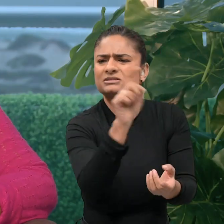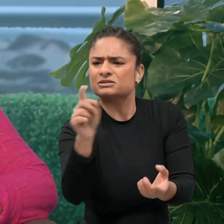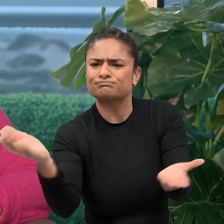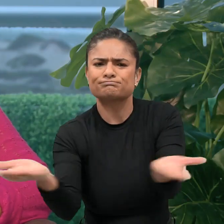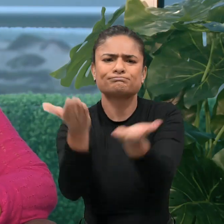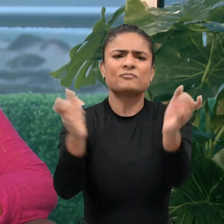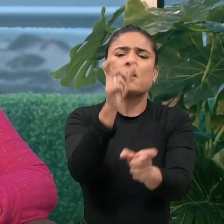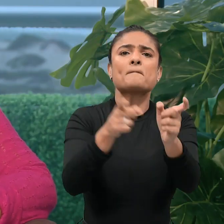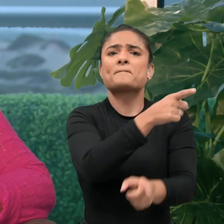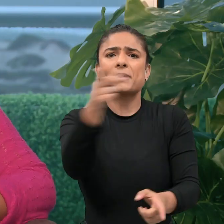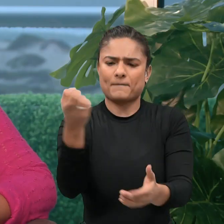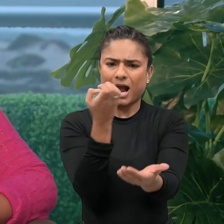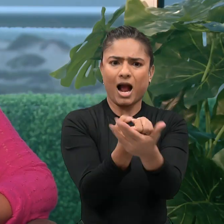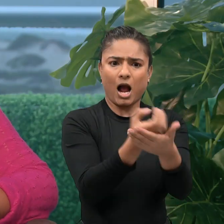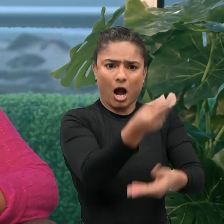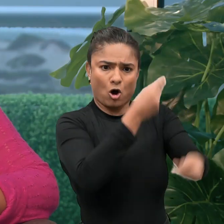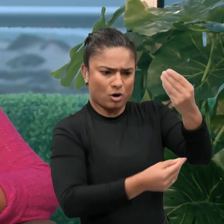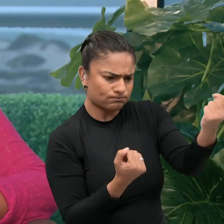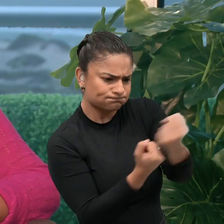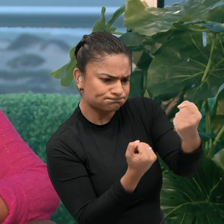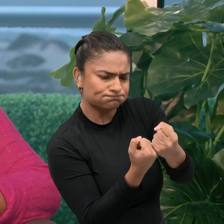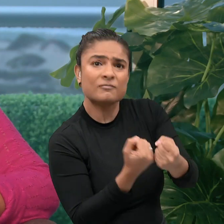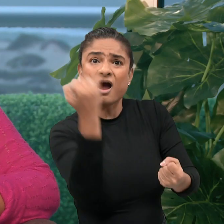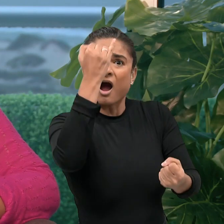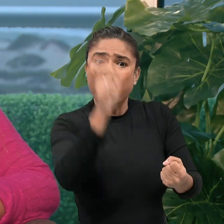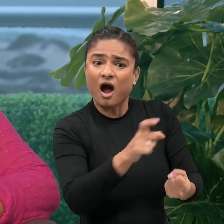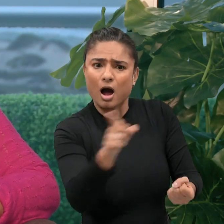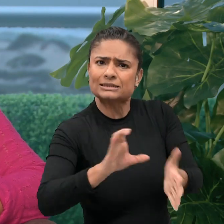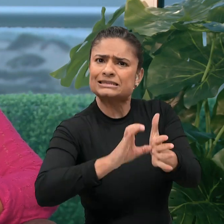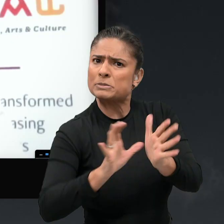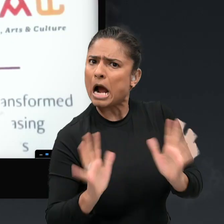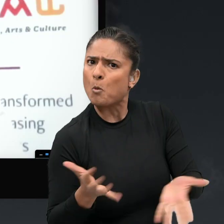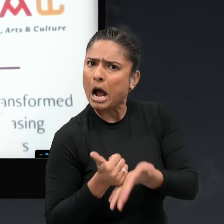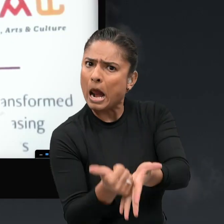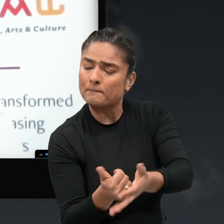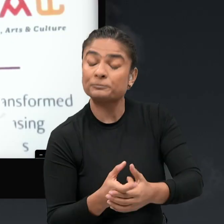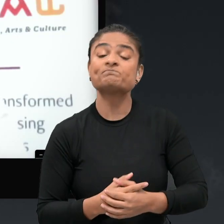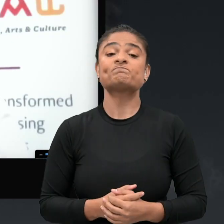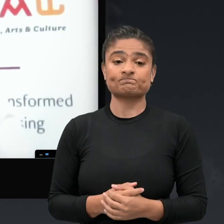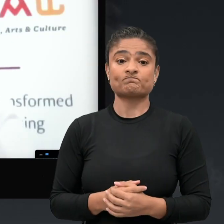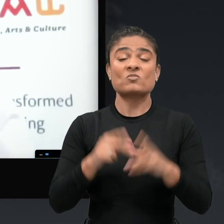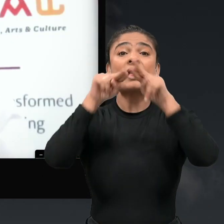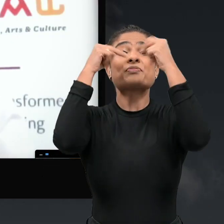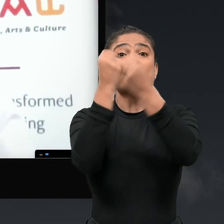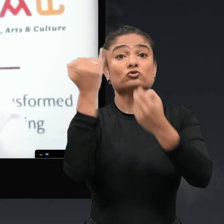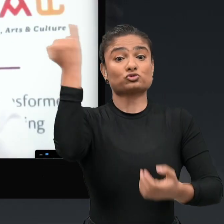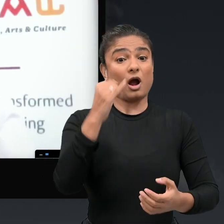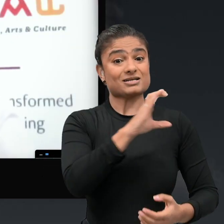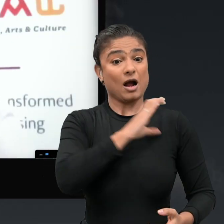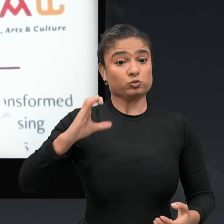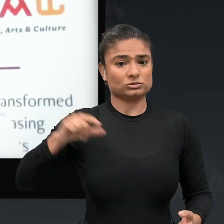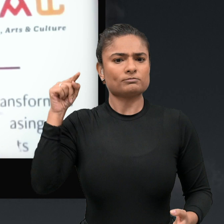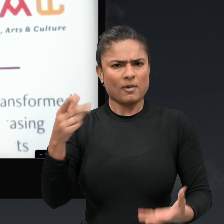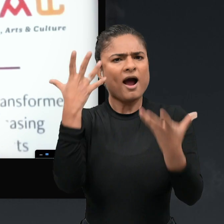how government departments support economic participation of artists with disabilities? The National Arts Council